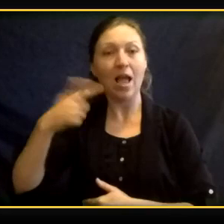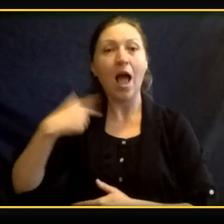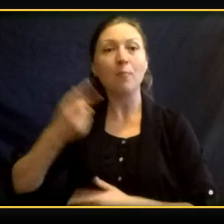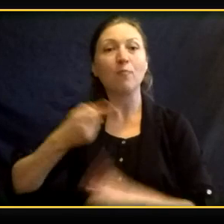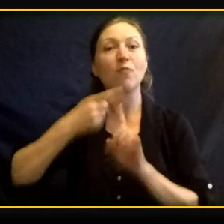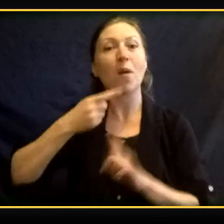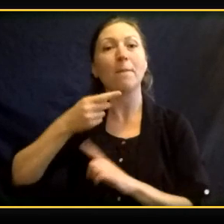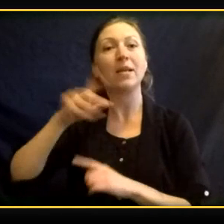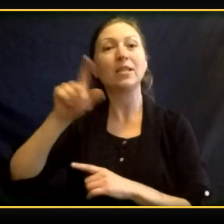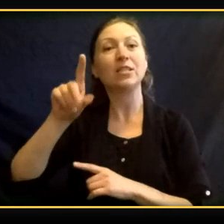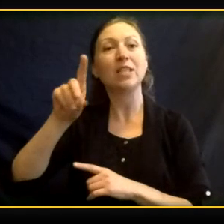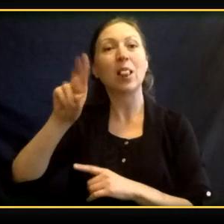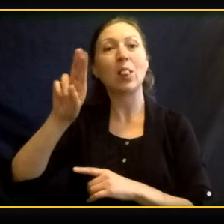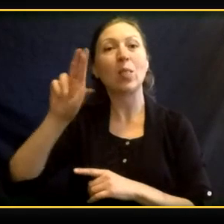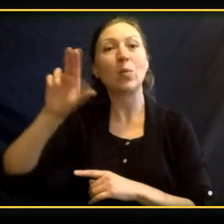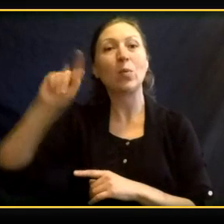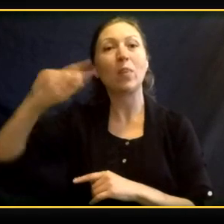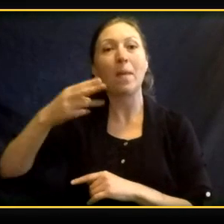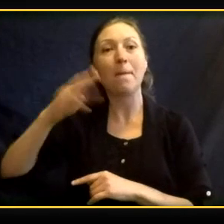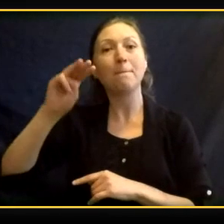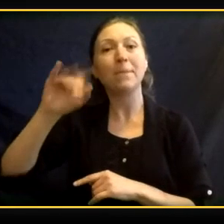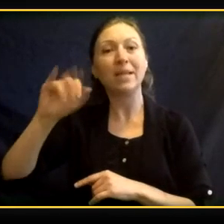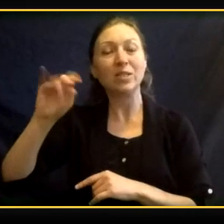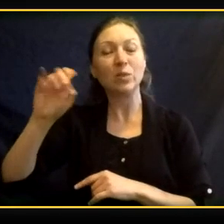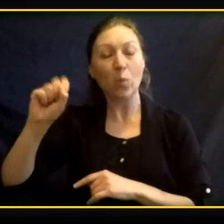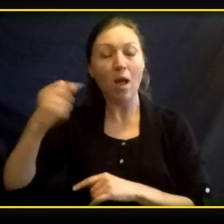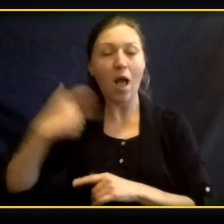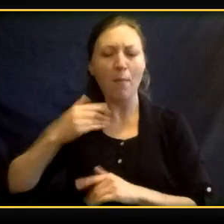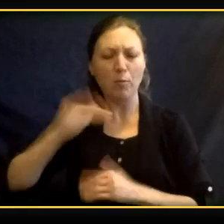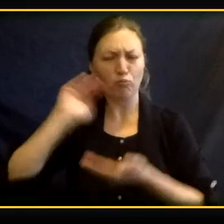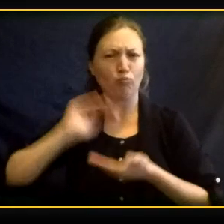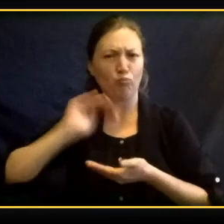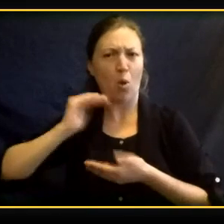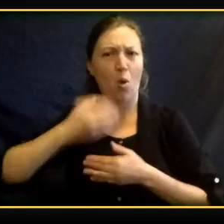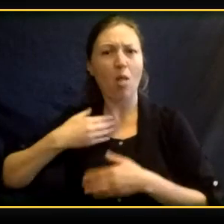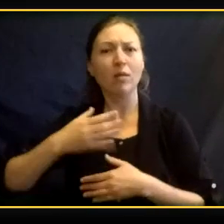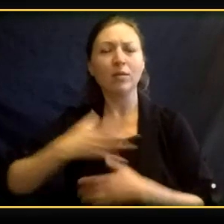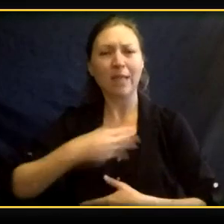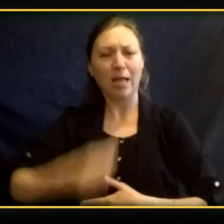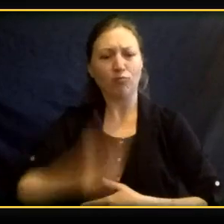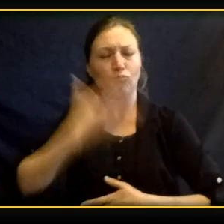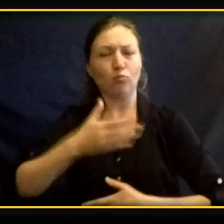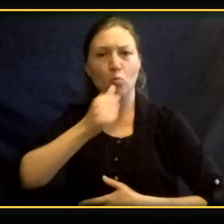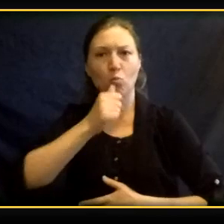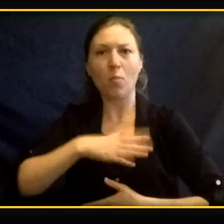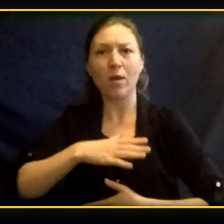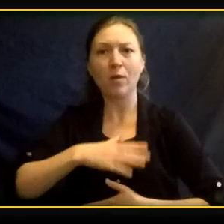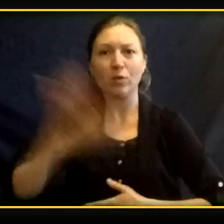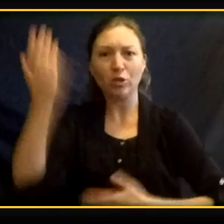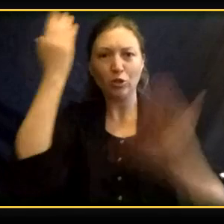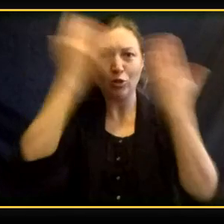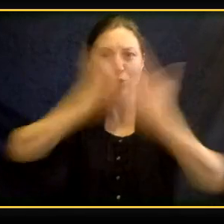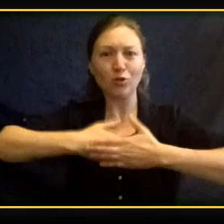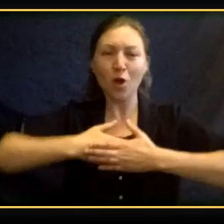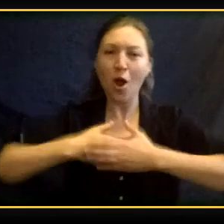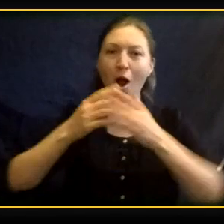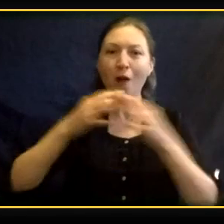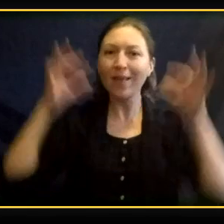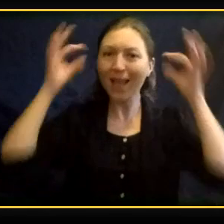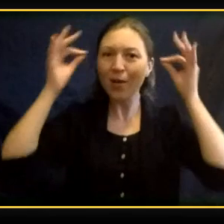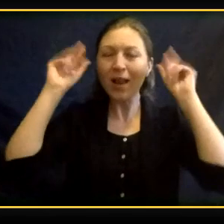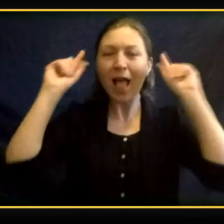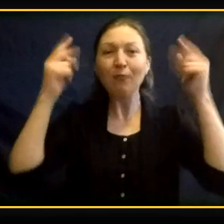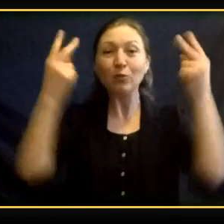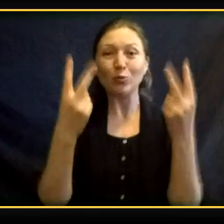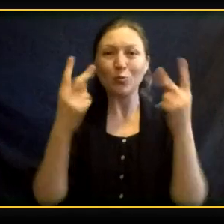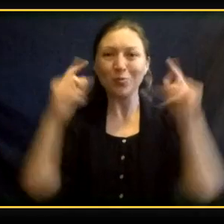Minnesota. I'm a small Caucasian woman with dark brown hair, which is about shoulder length, pulled up into two small buns